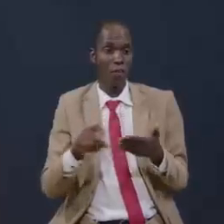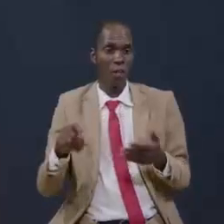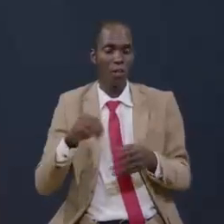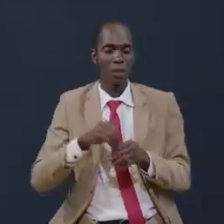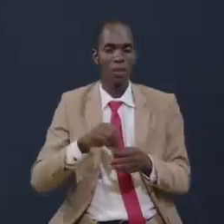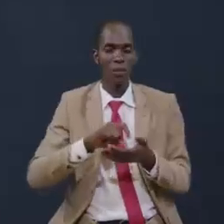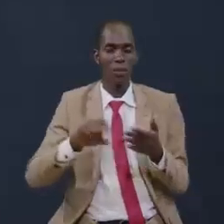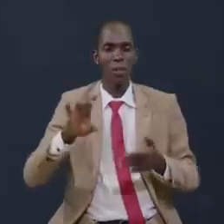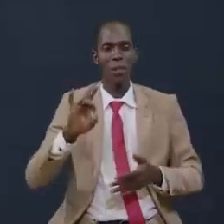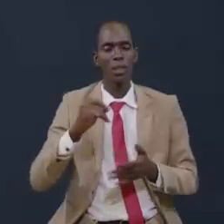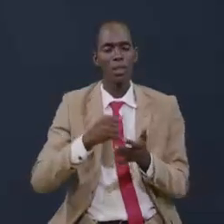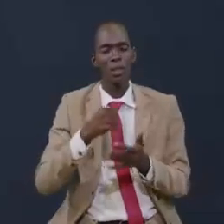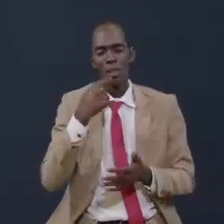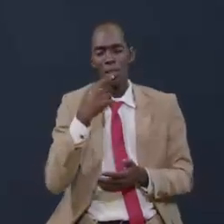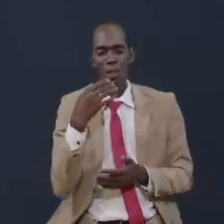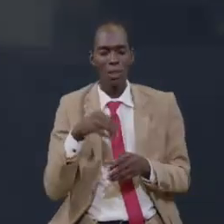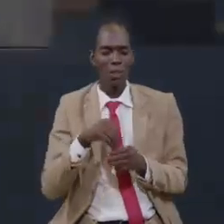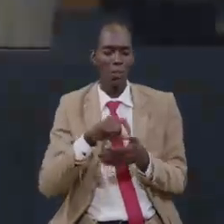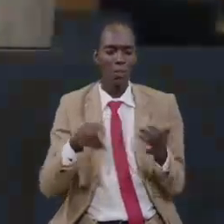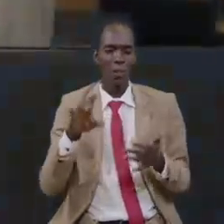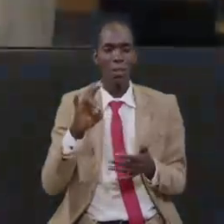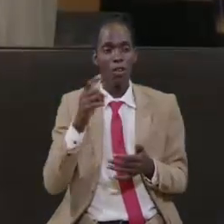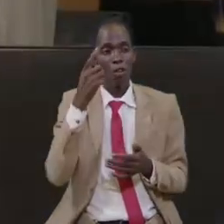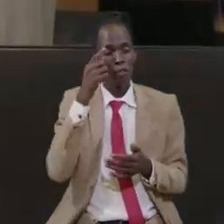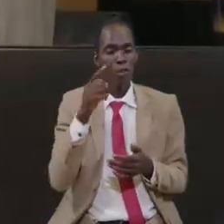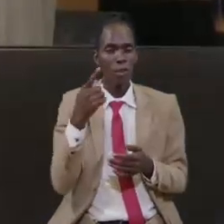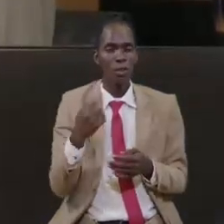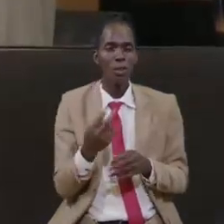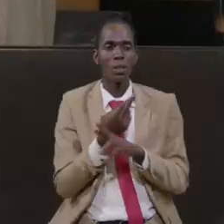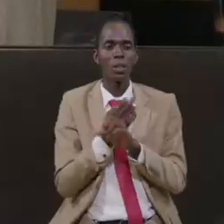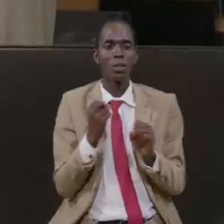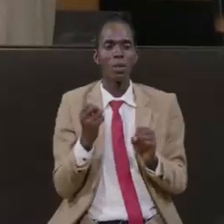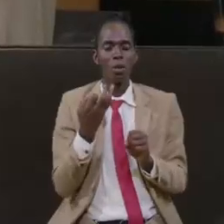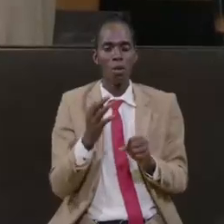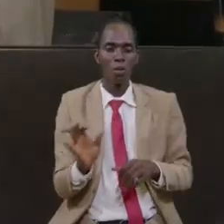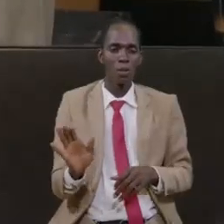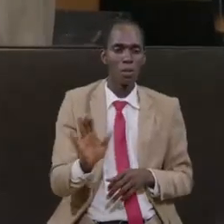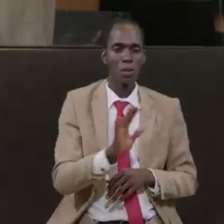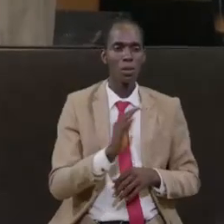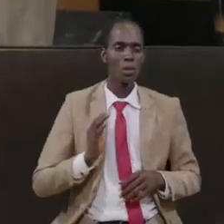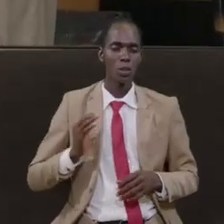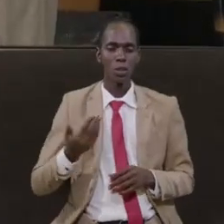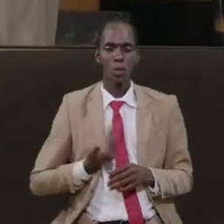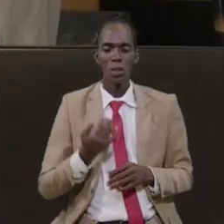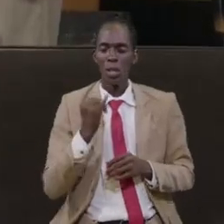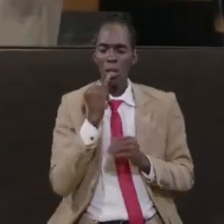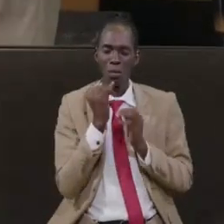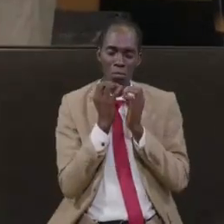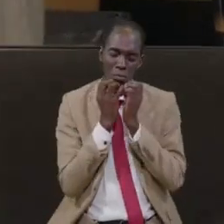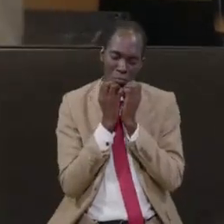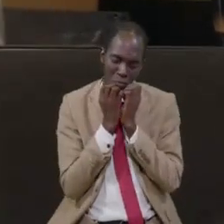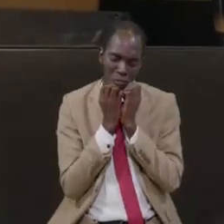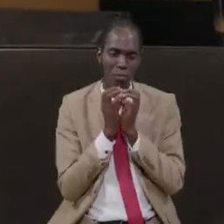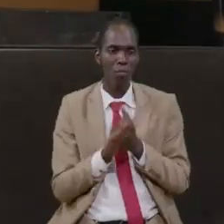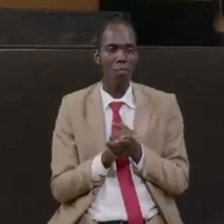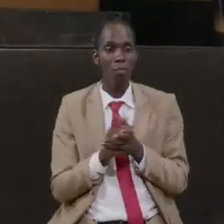in verse 8, for the redemption of their soul is precious. The redemption of